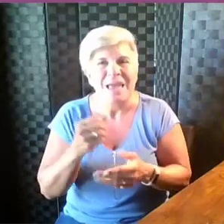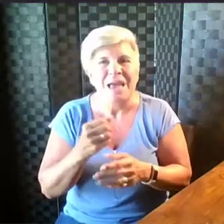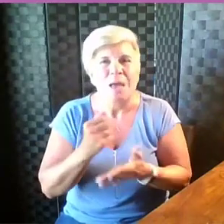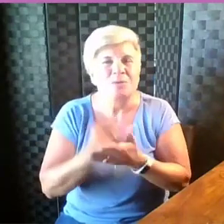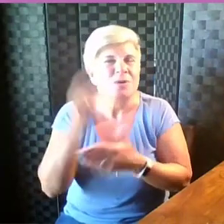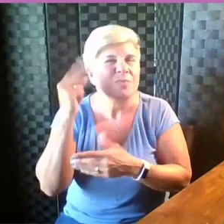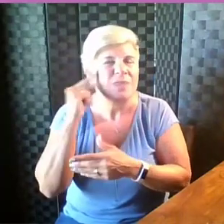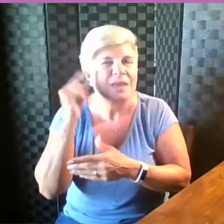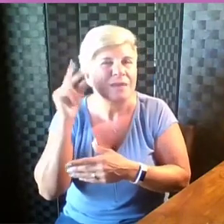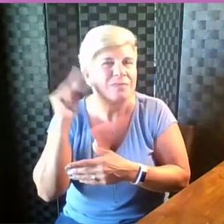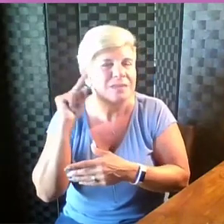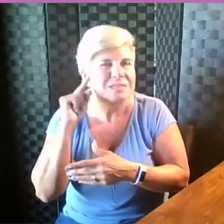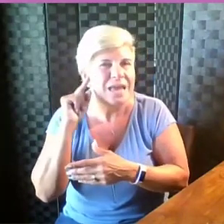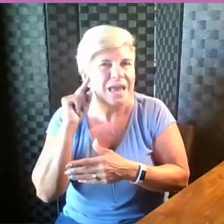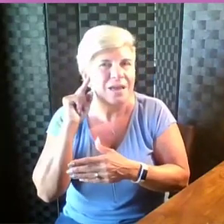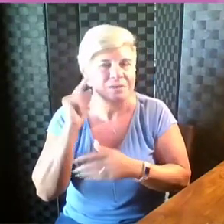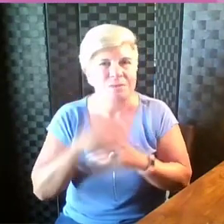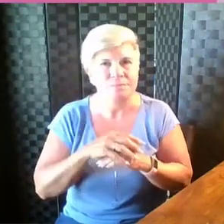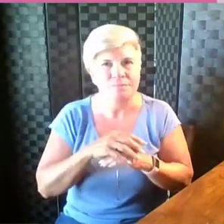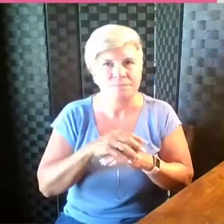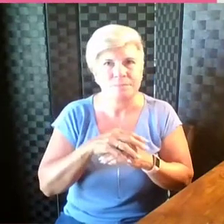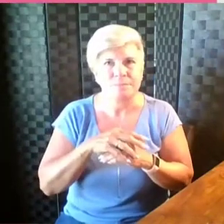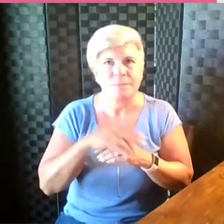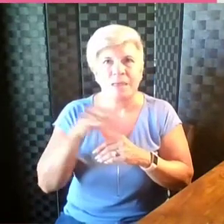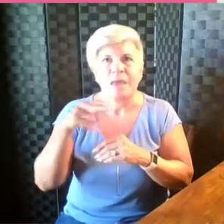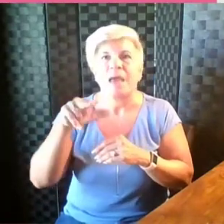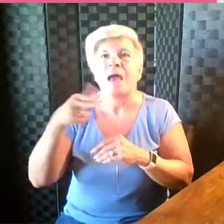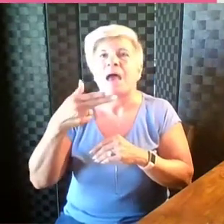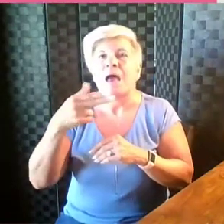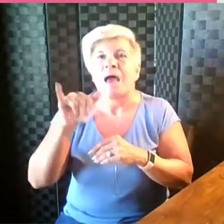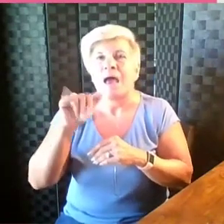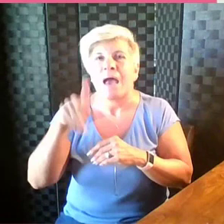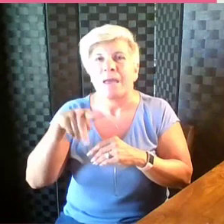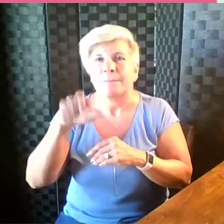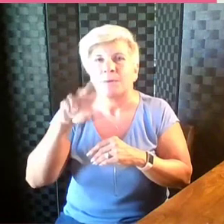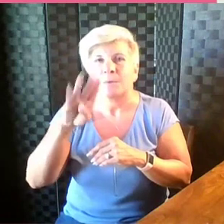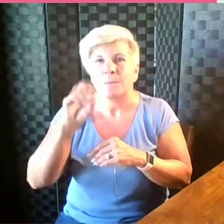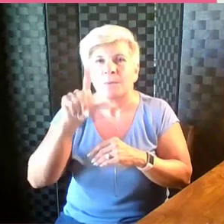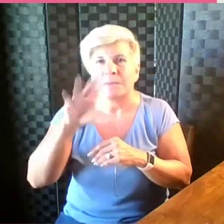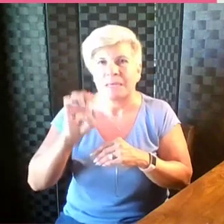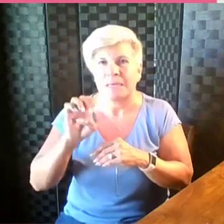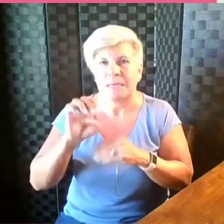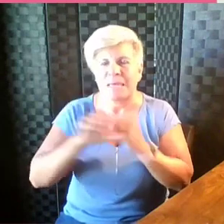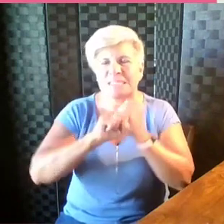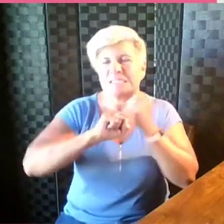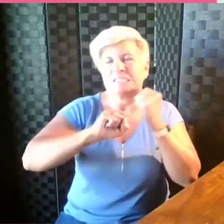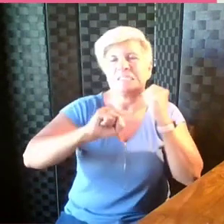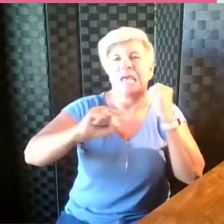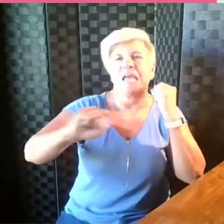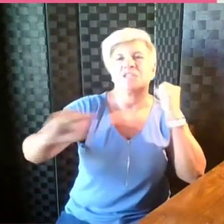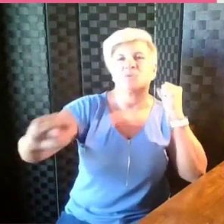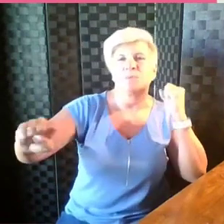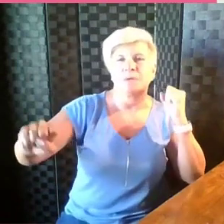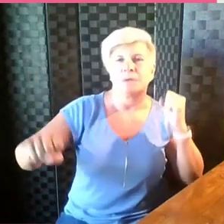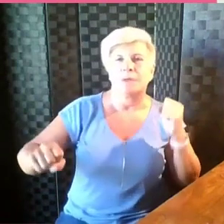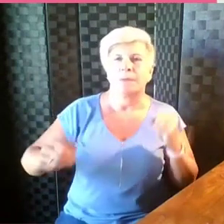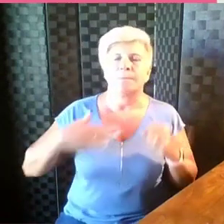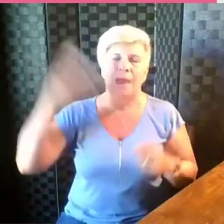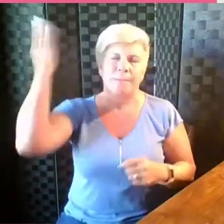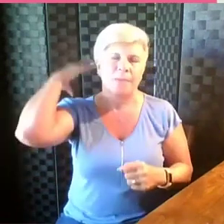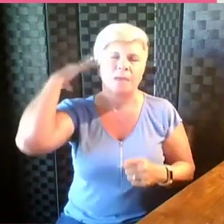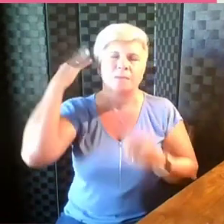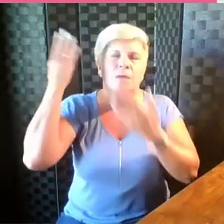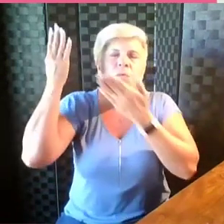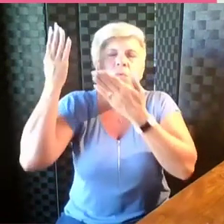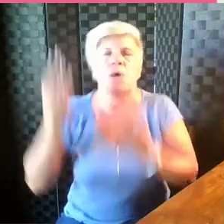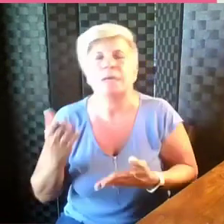Hyperbole. It's an exaggerated statement. So for example, my backpack weighs a ton. Your backpack can't